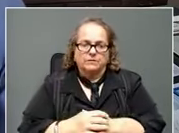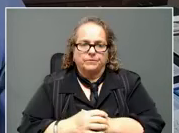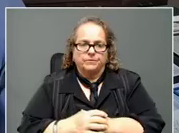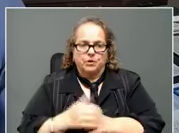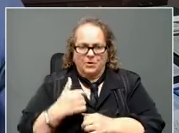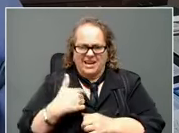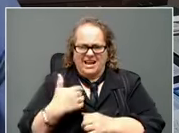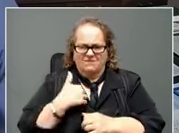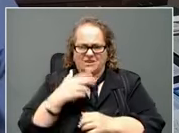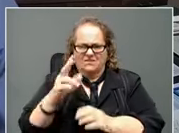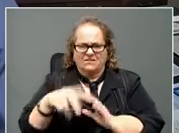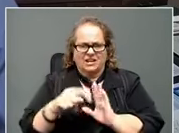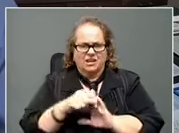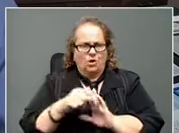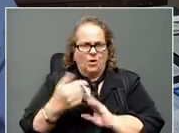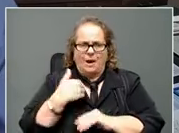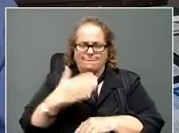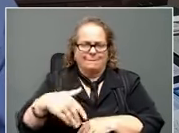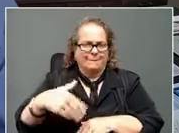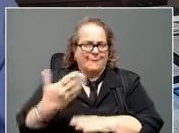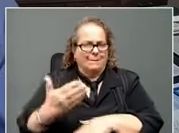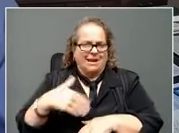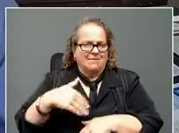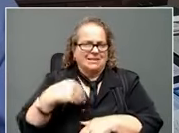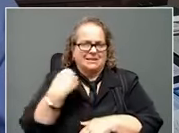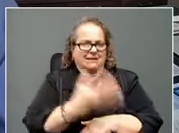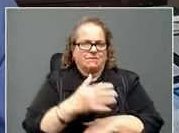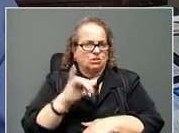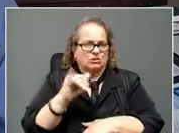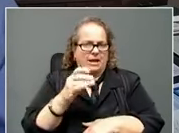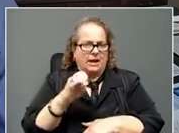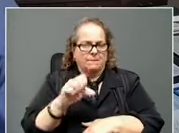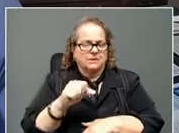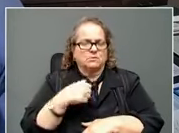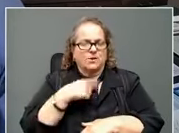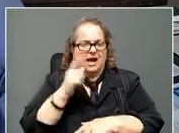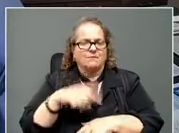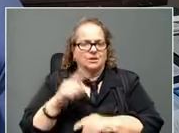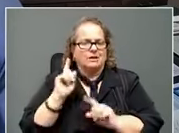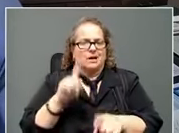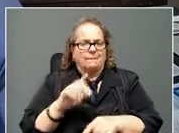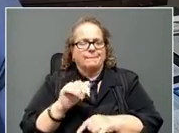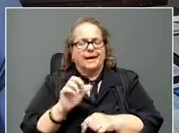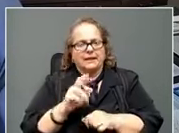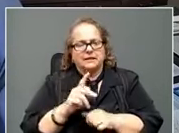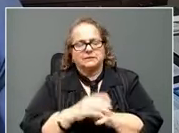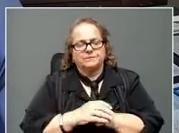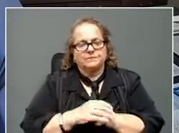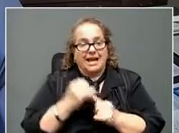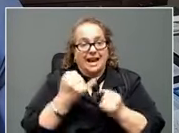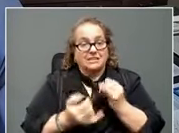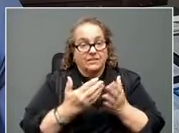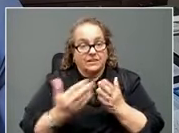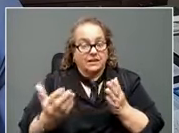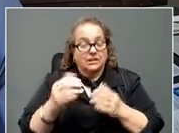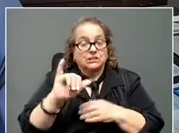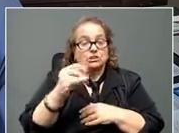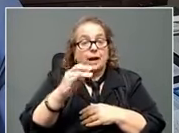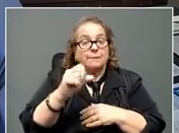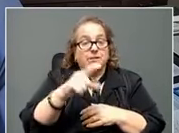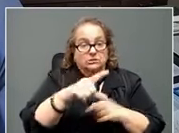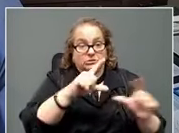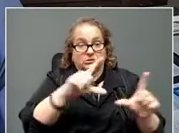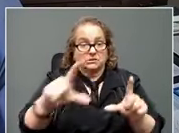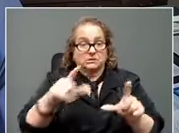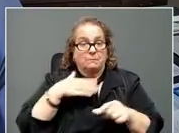it in James's possession. So we'll have to come back to that. The last thing I want to share is, James, can you put up my slide deck? We'll just use the first